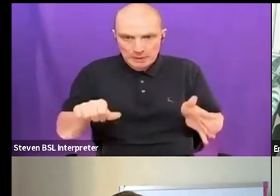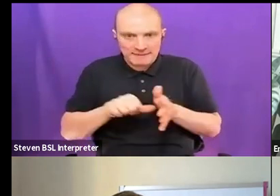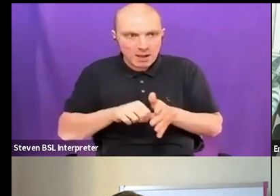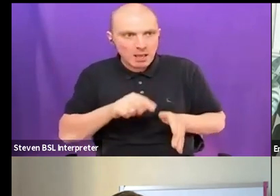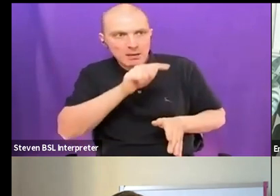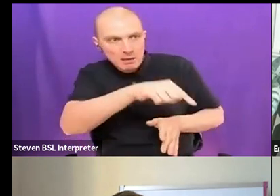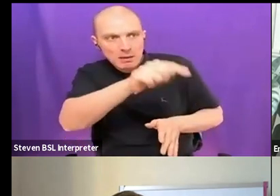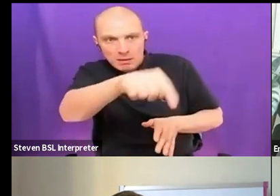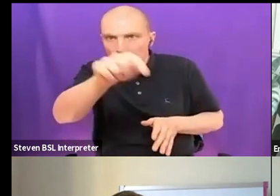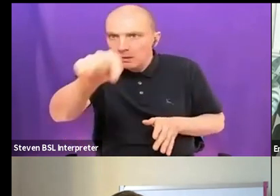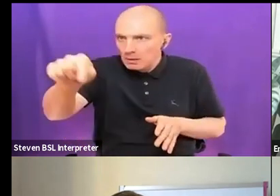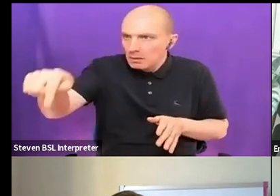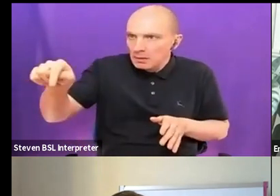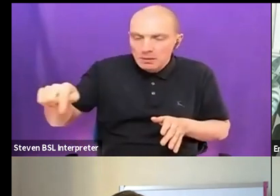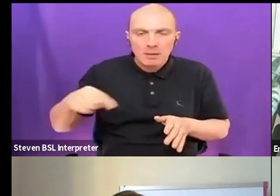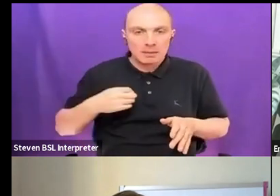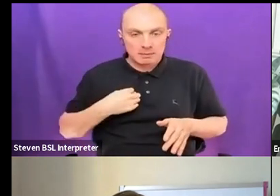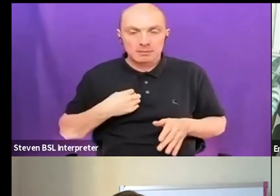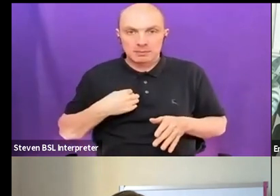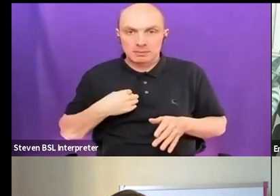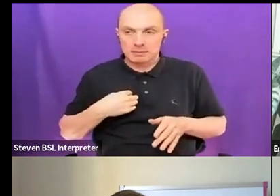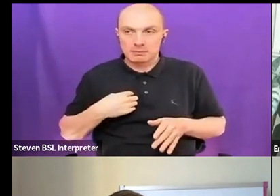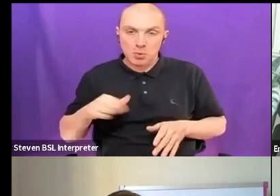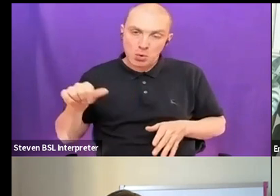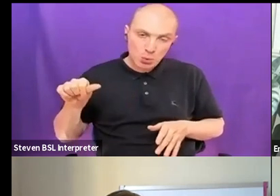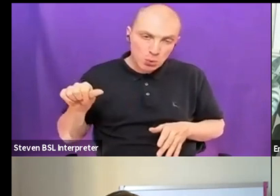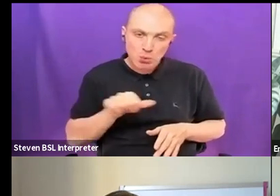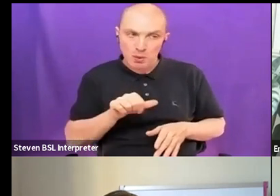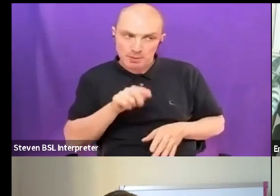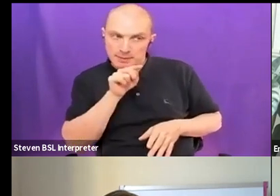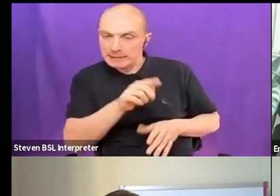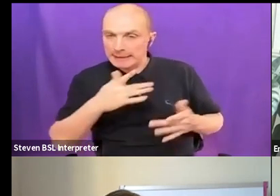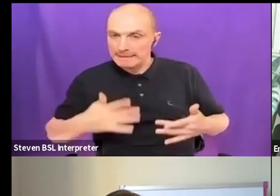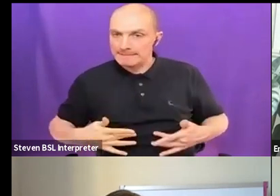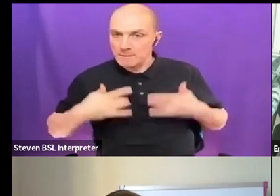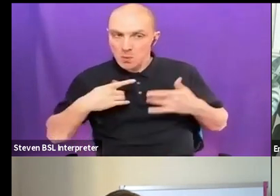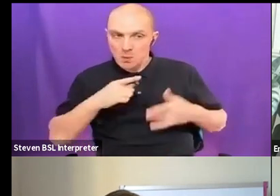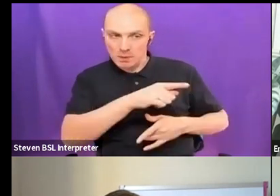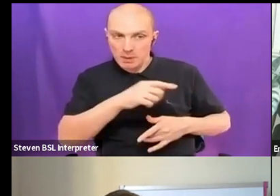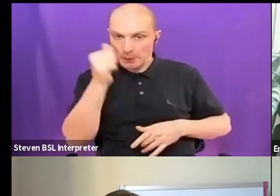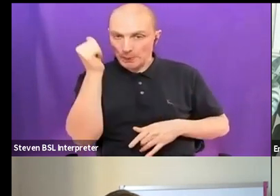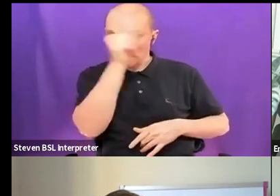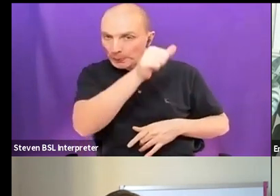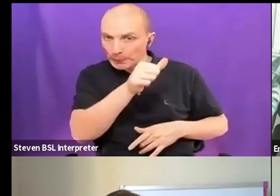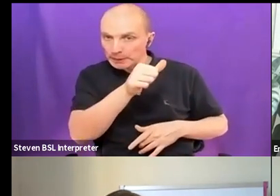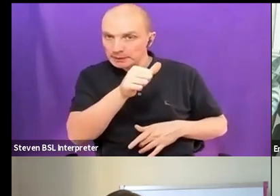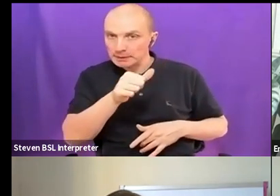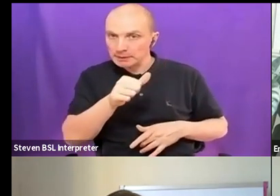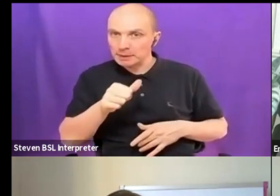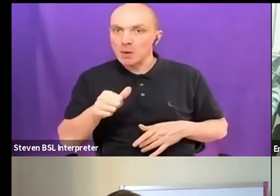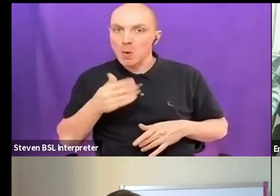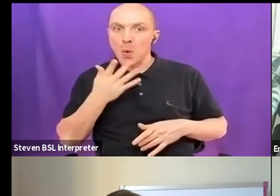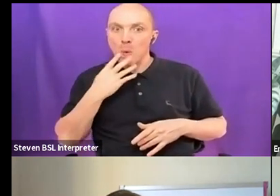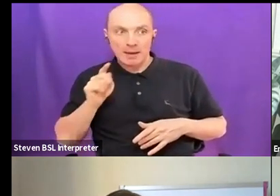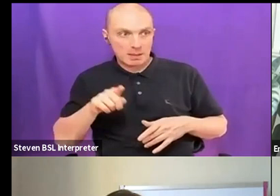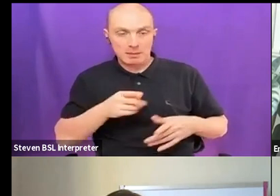So tap into, listen, and actually help explain where you're picking up and changing the schemes as a result, because